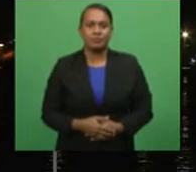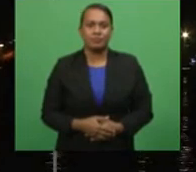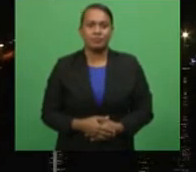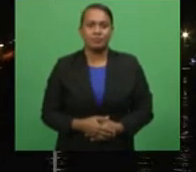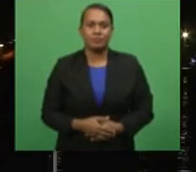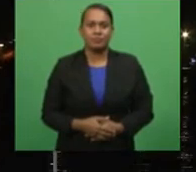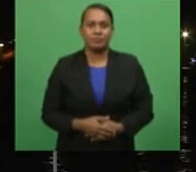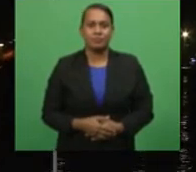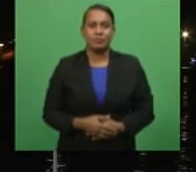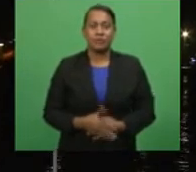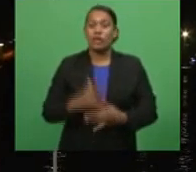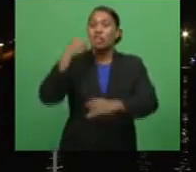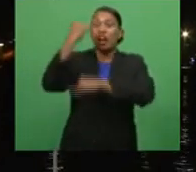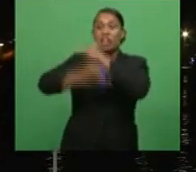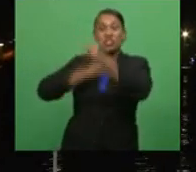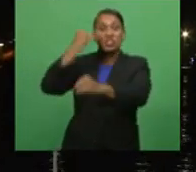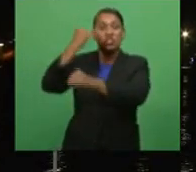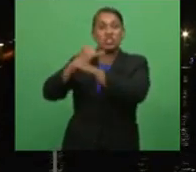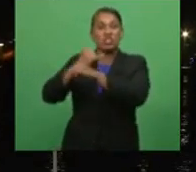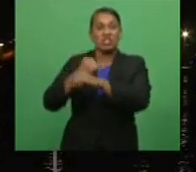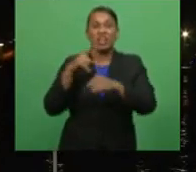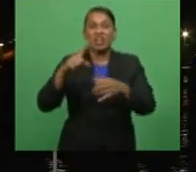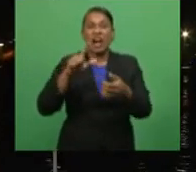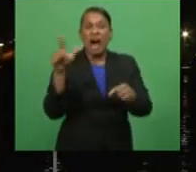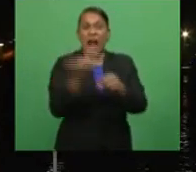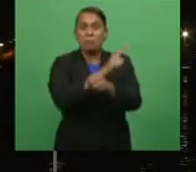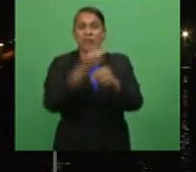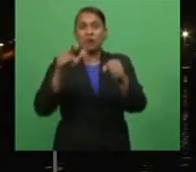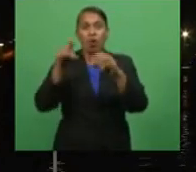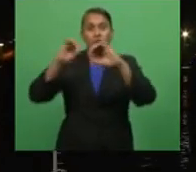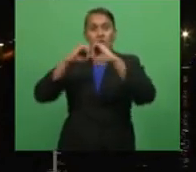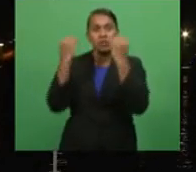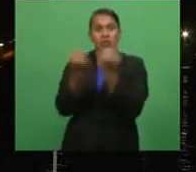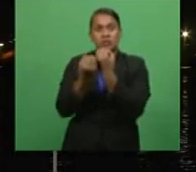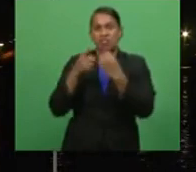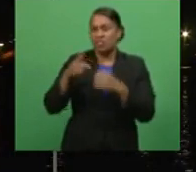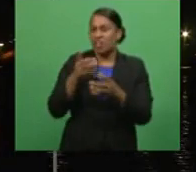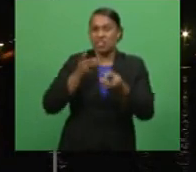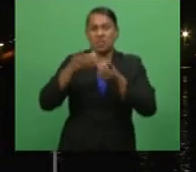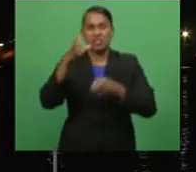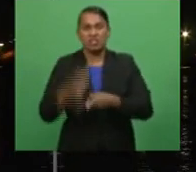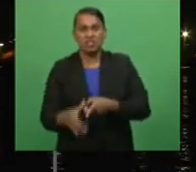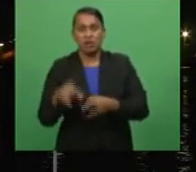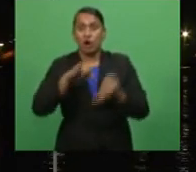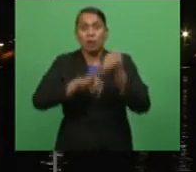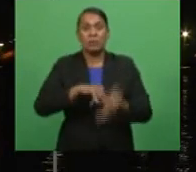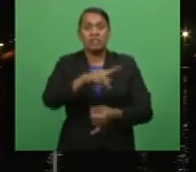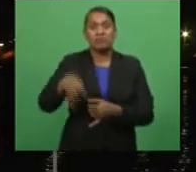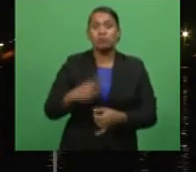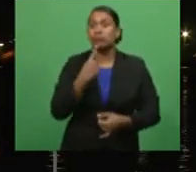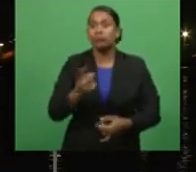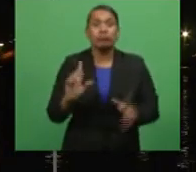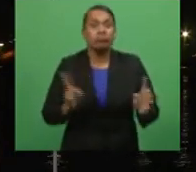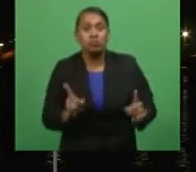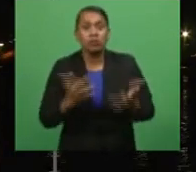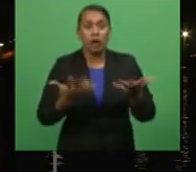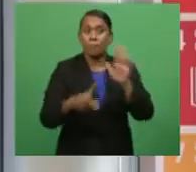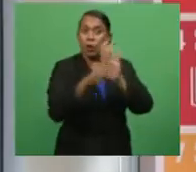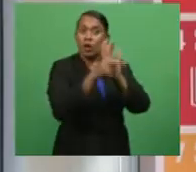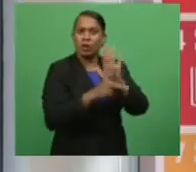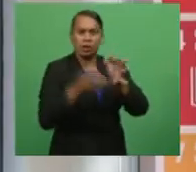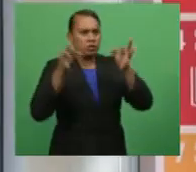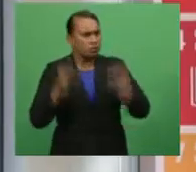International Labour Organization's Director South Pacific Martine Karimli says policy decisions must be based on reliable